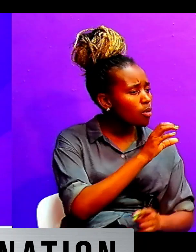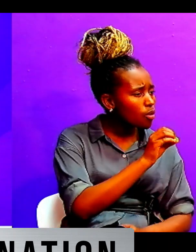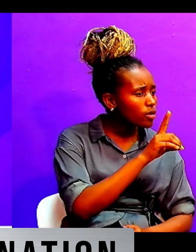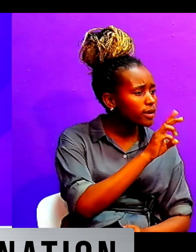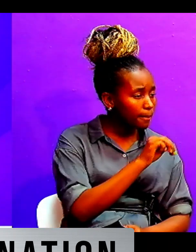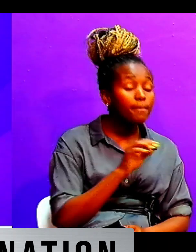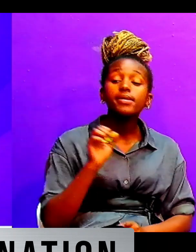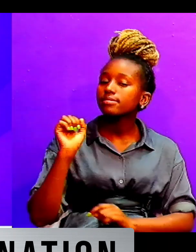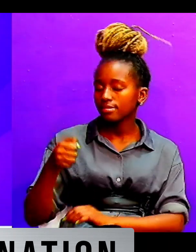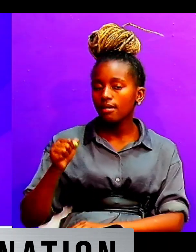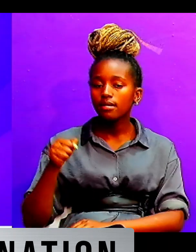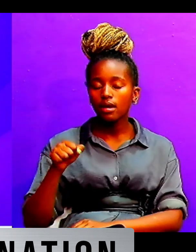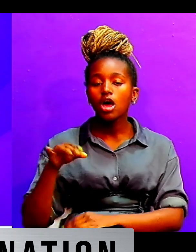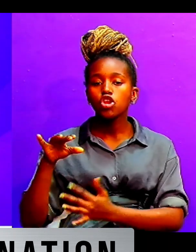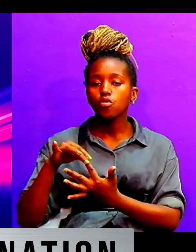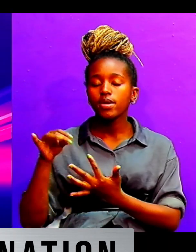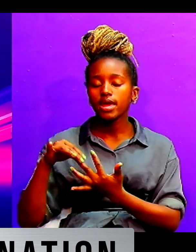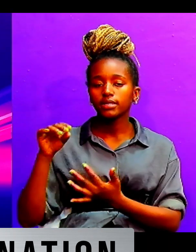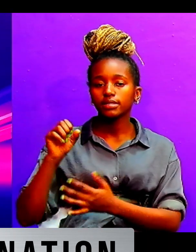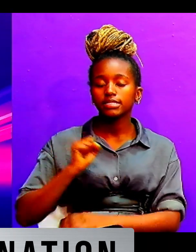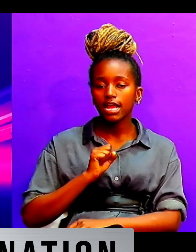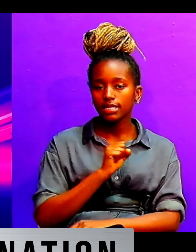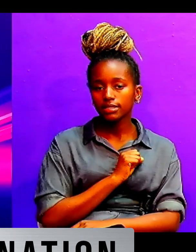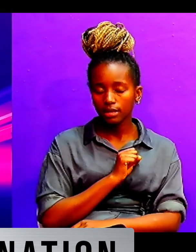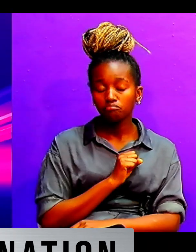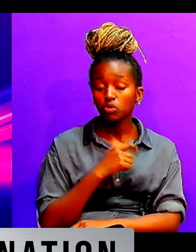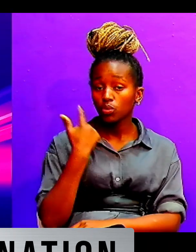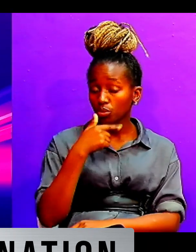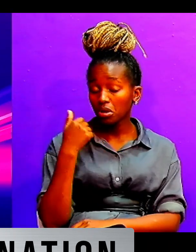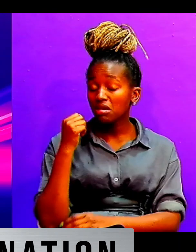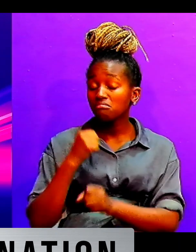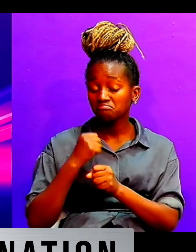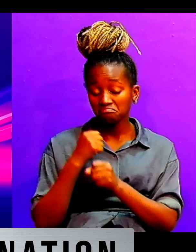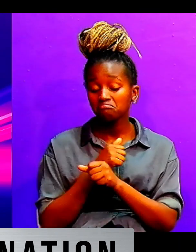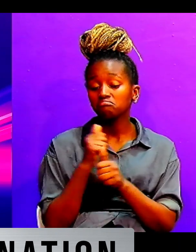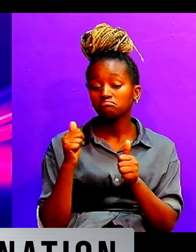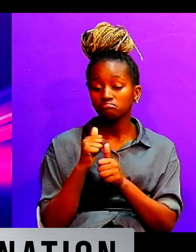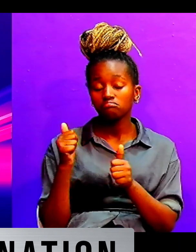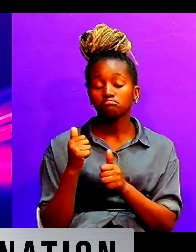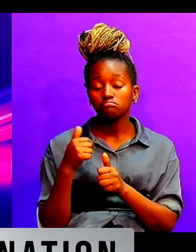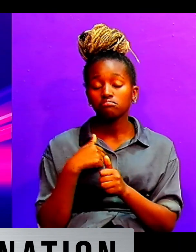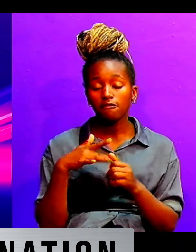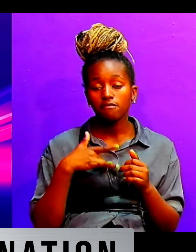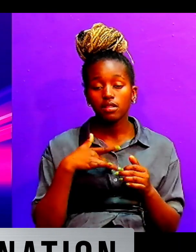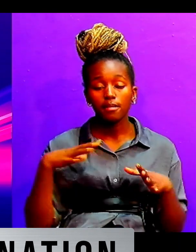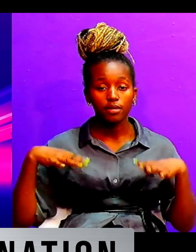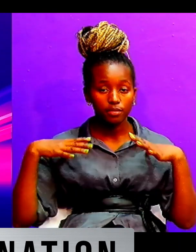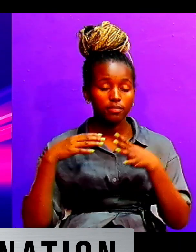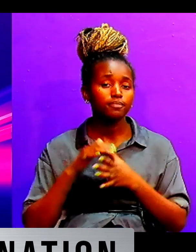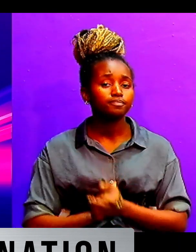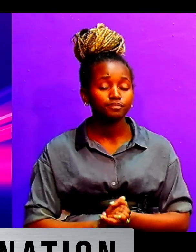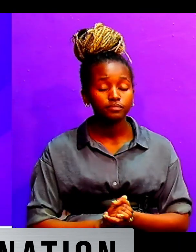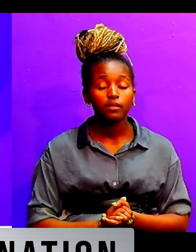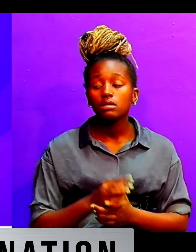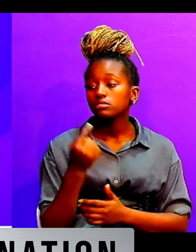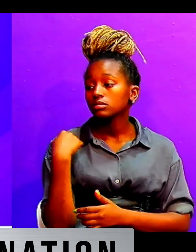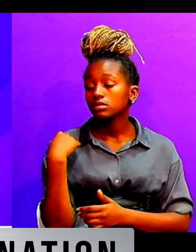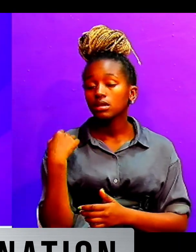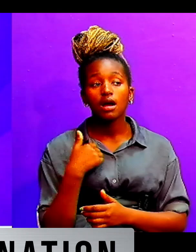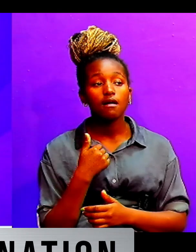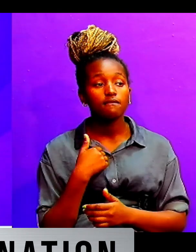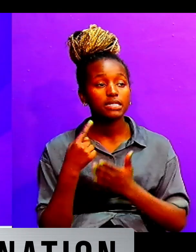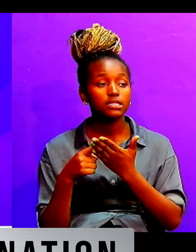Yes, nominated senator. Yes. Did a good job, right? Did a good job. I heard there was some discussions also at